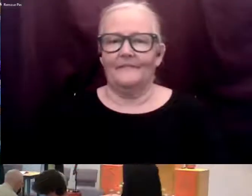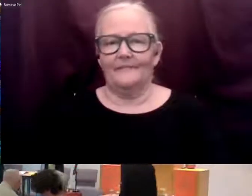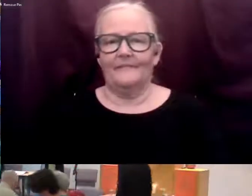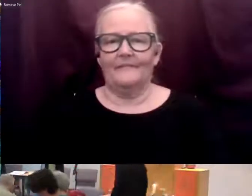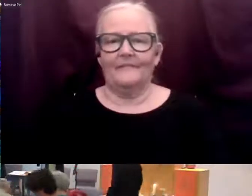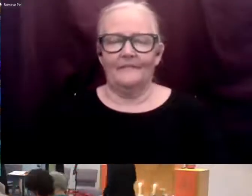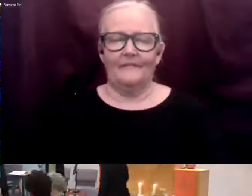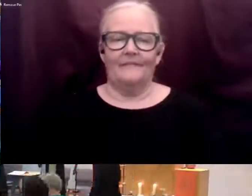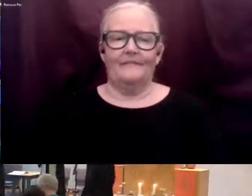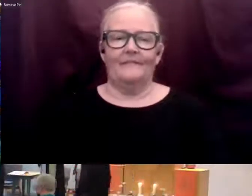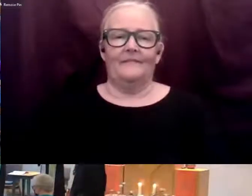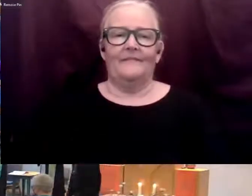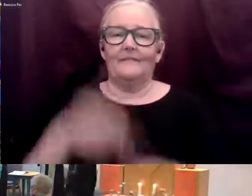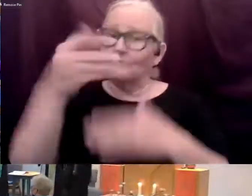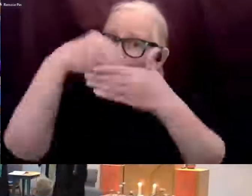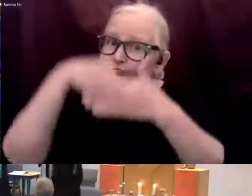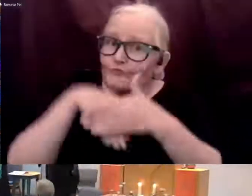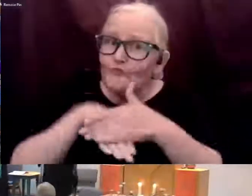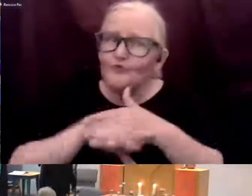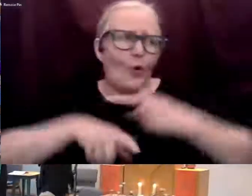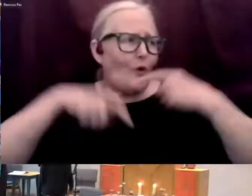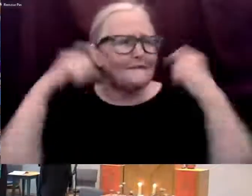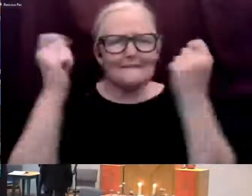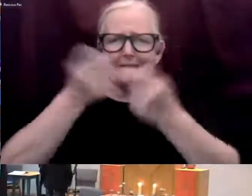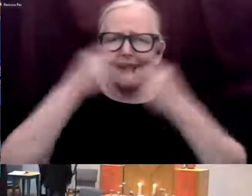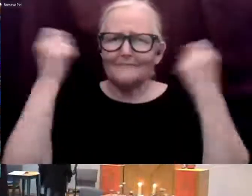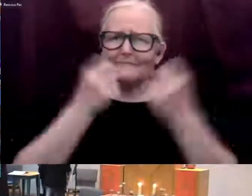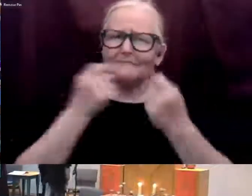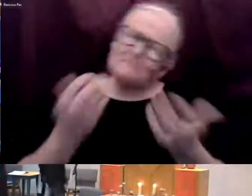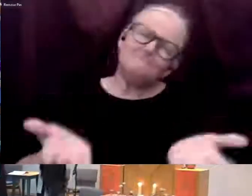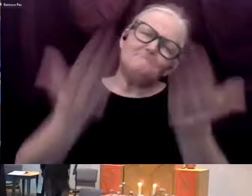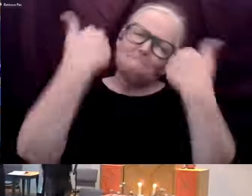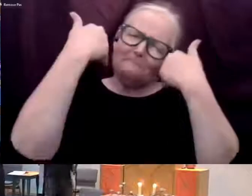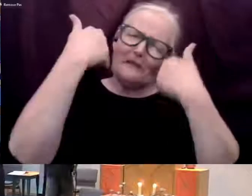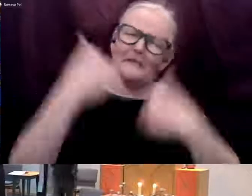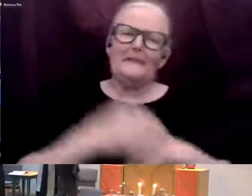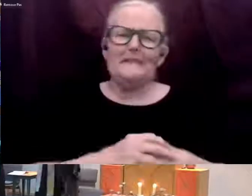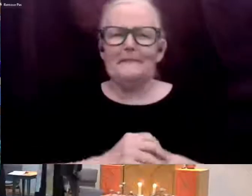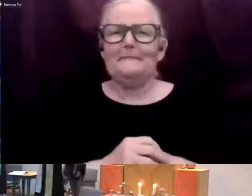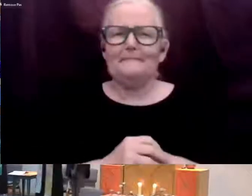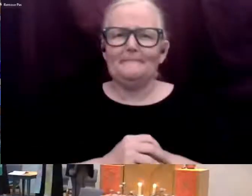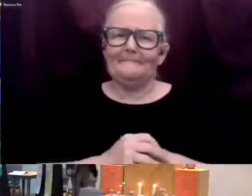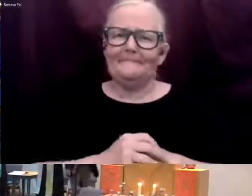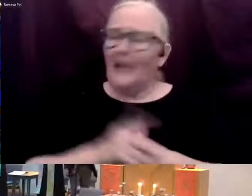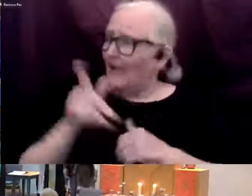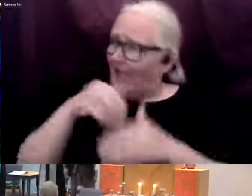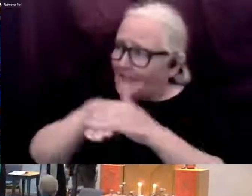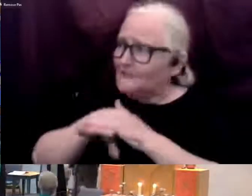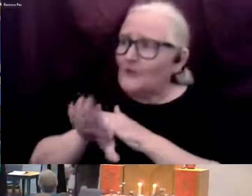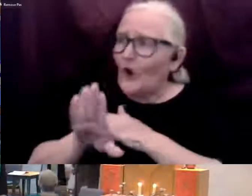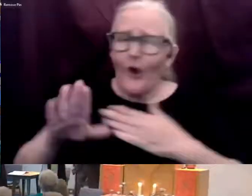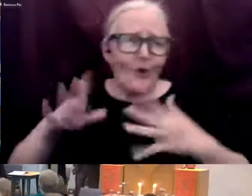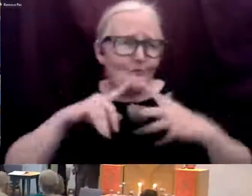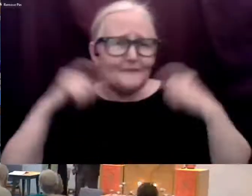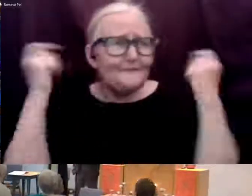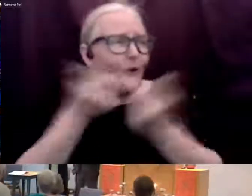Enter, rejoice, and come in. Enter, rejoice, and come